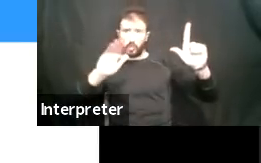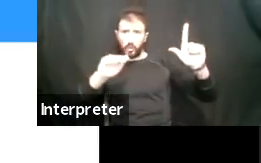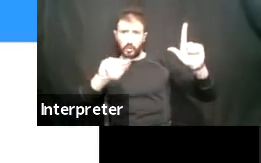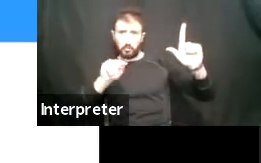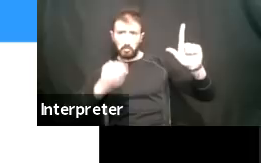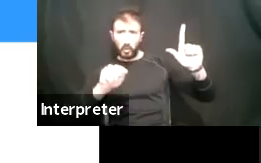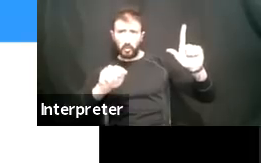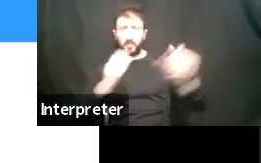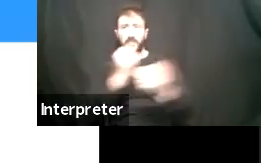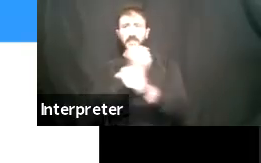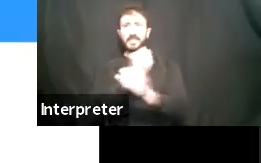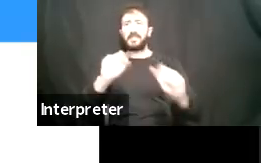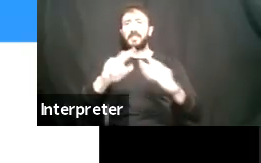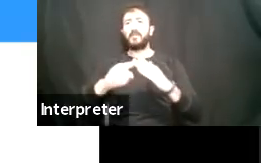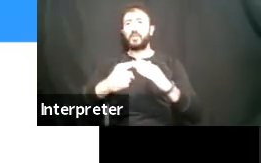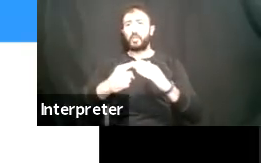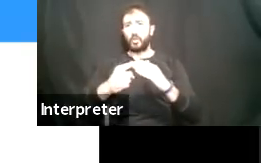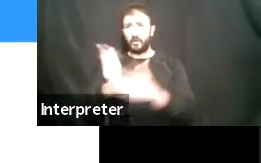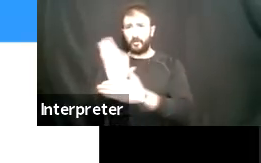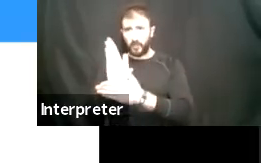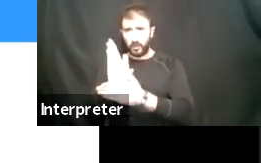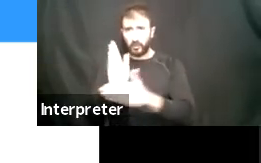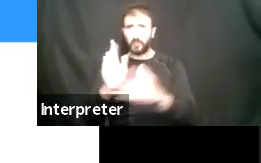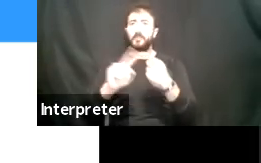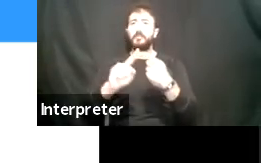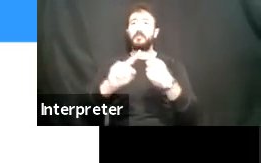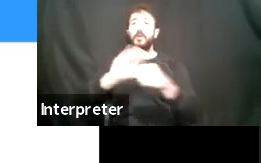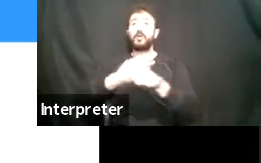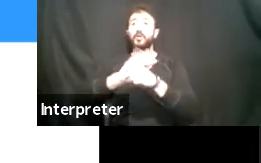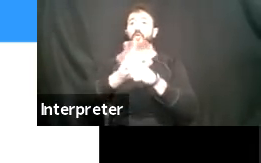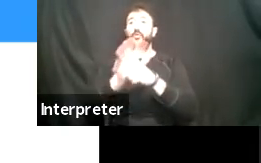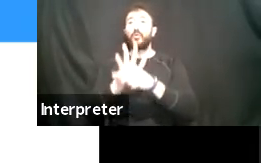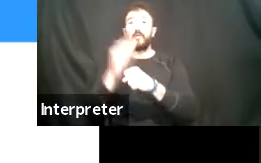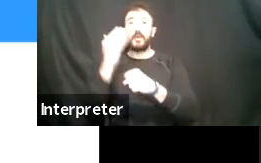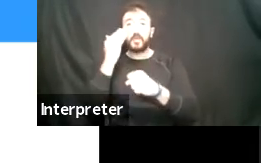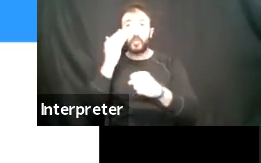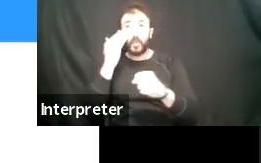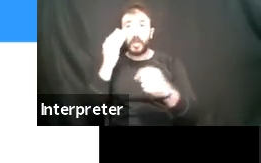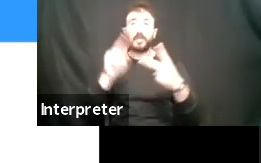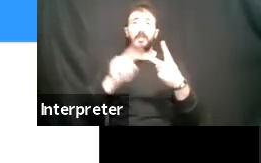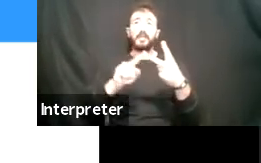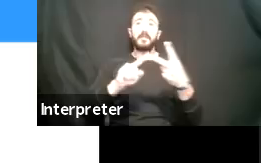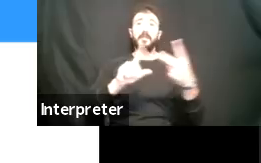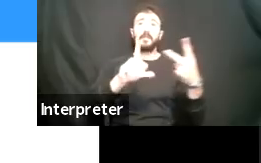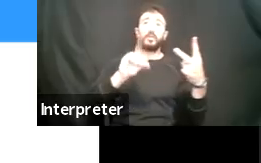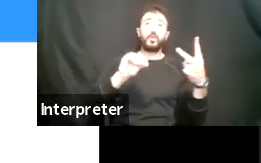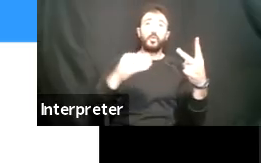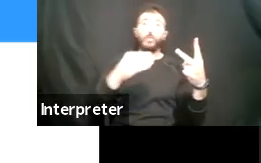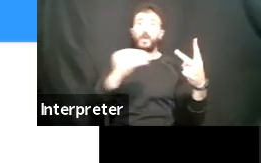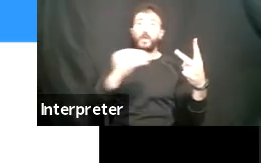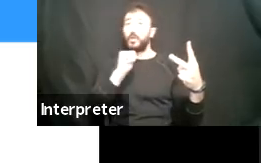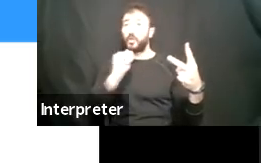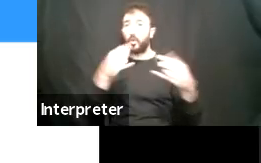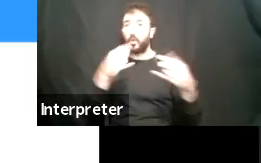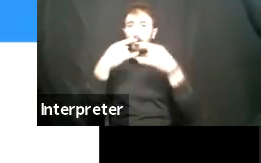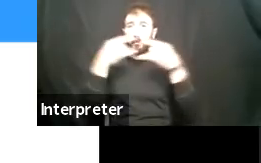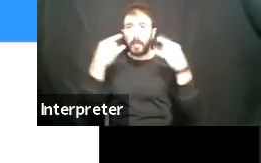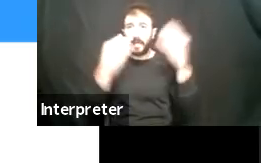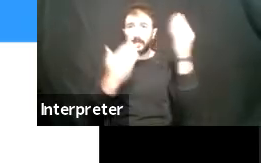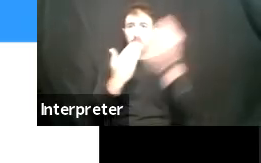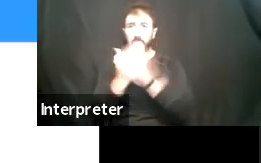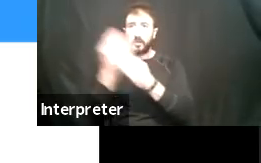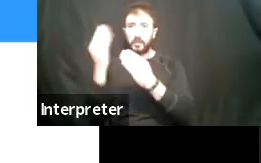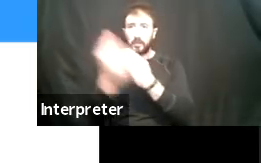cover these topics: coronavirus awareness, the do's and don'ts of wearing masks and gloves, proper hand washing, and